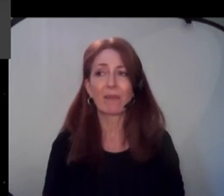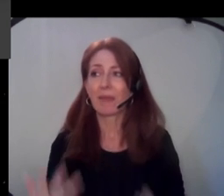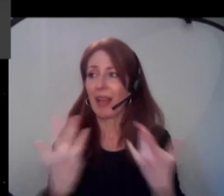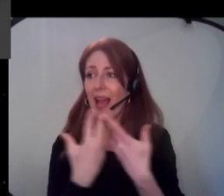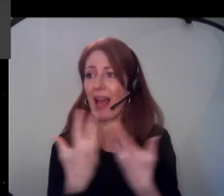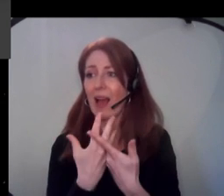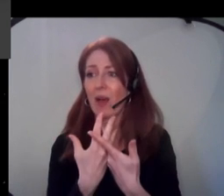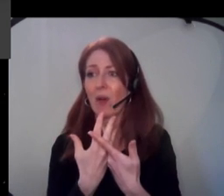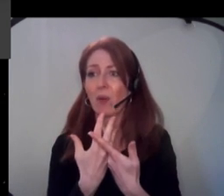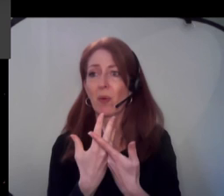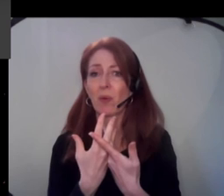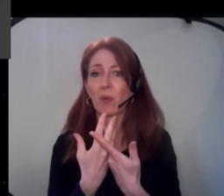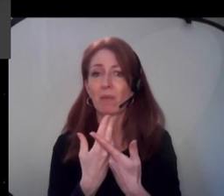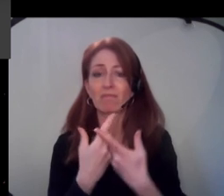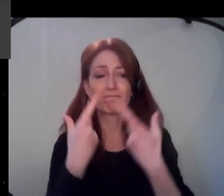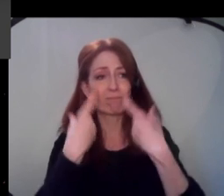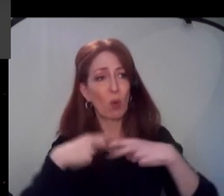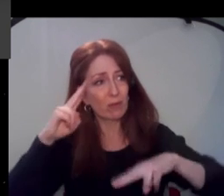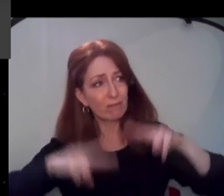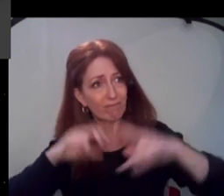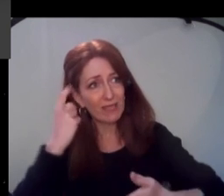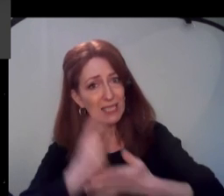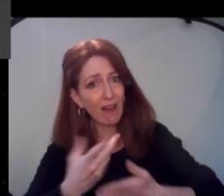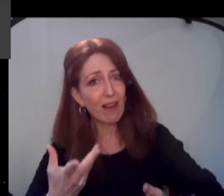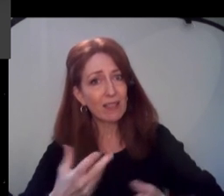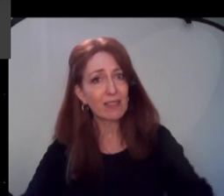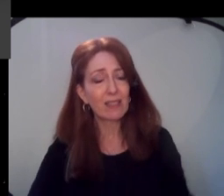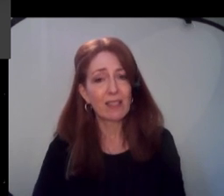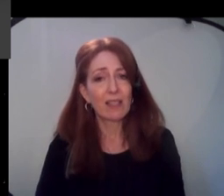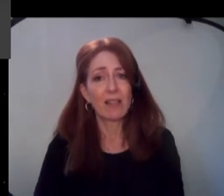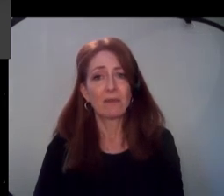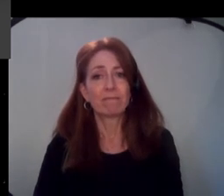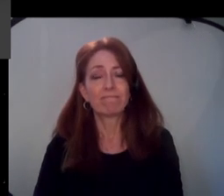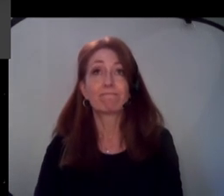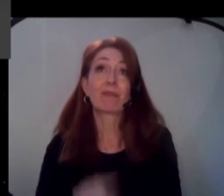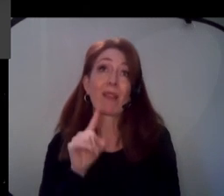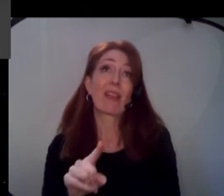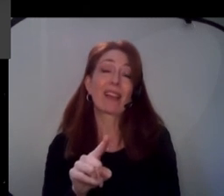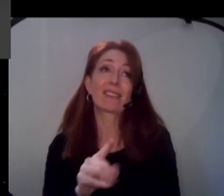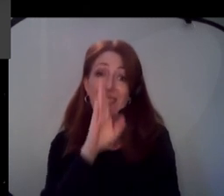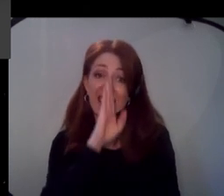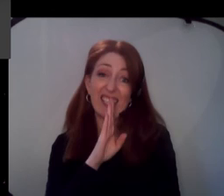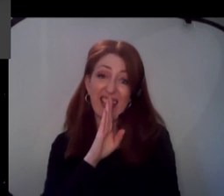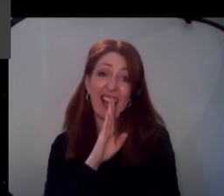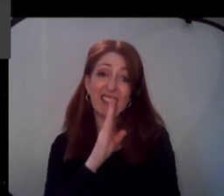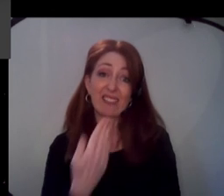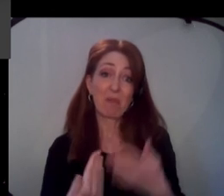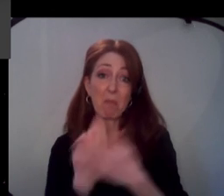you know, courts make their decisions. That's the modern, the sad modern parallel that strikes me.